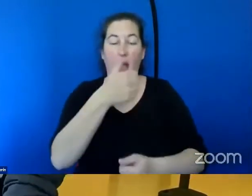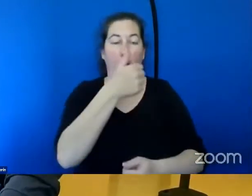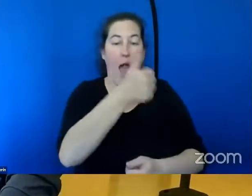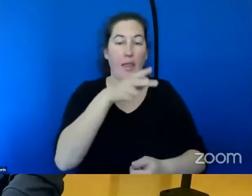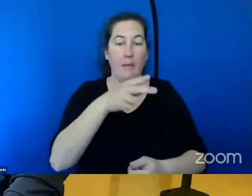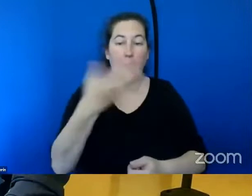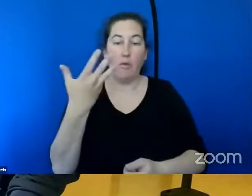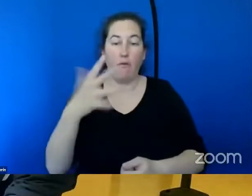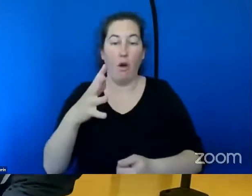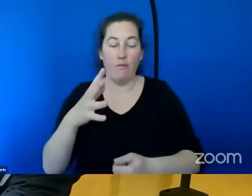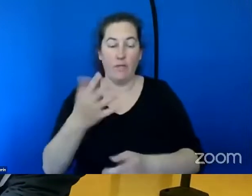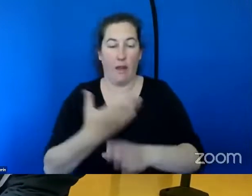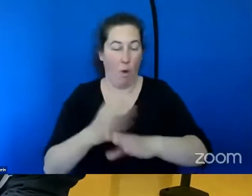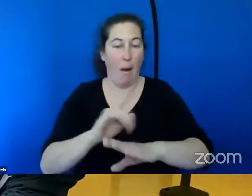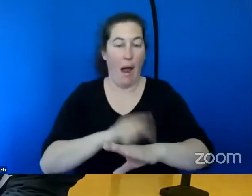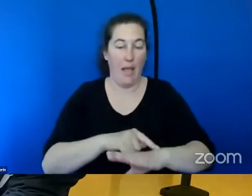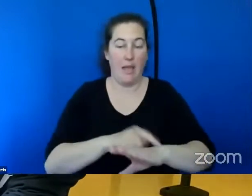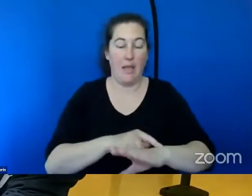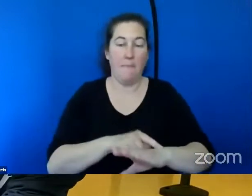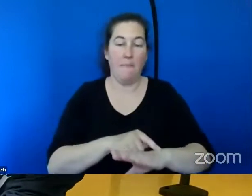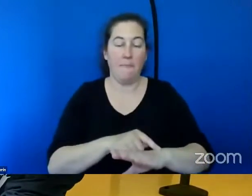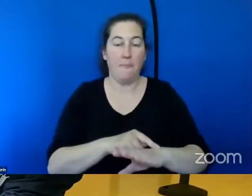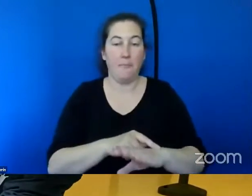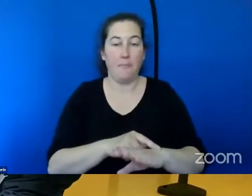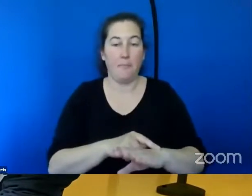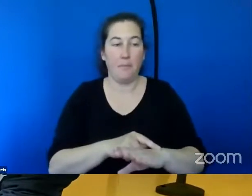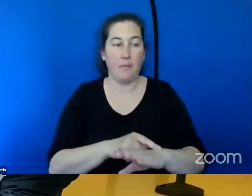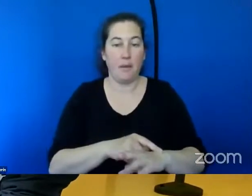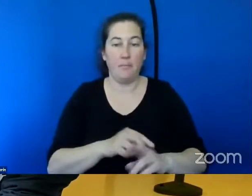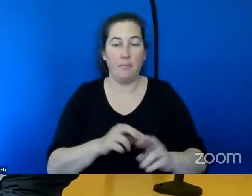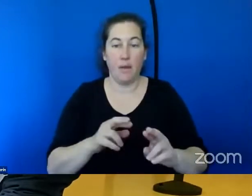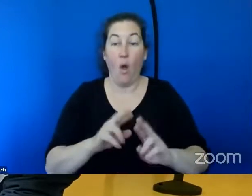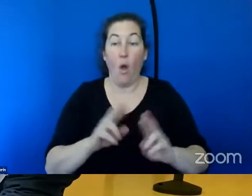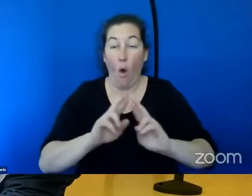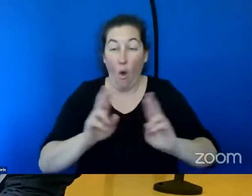you and Kyle Briggs, their pilot tactic.